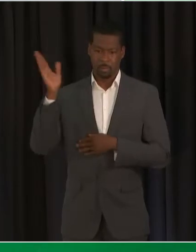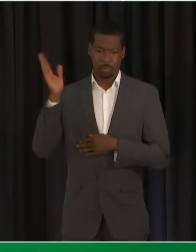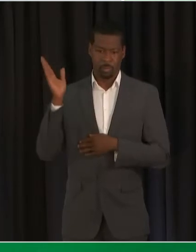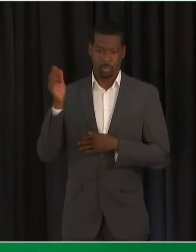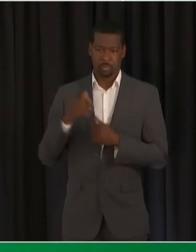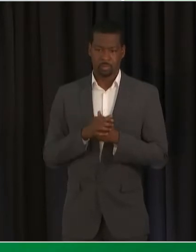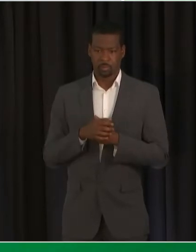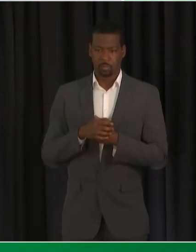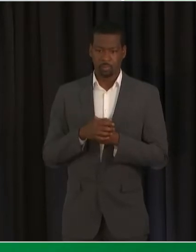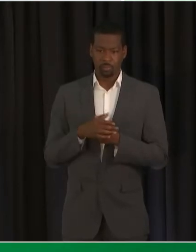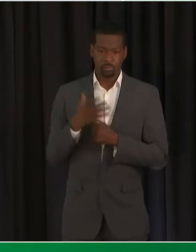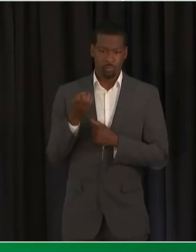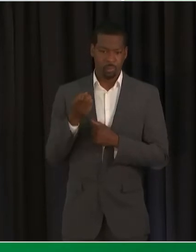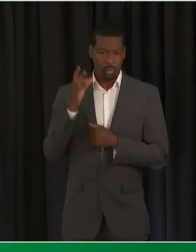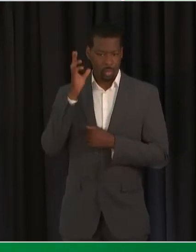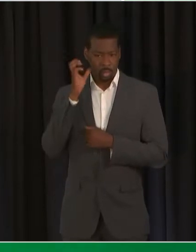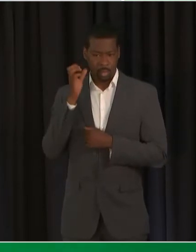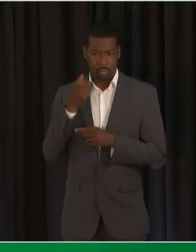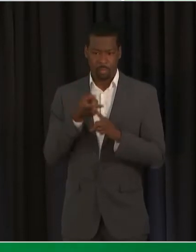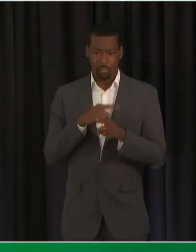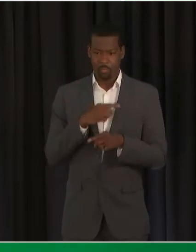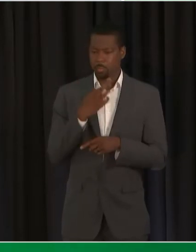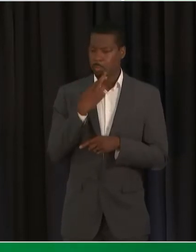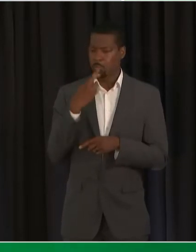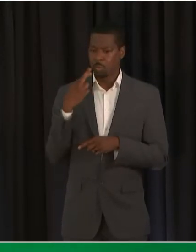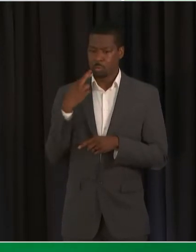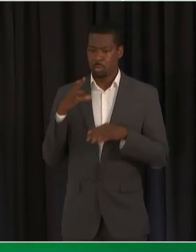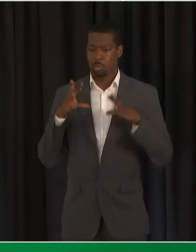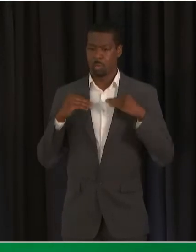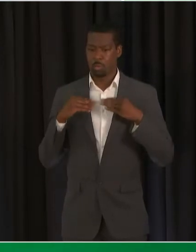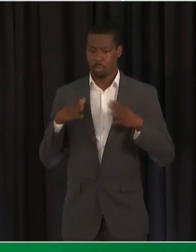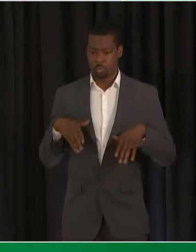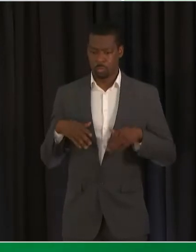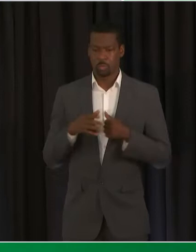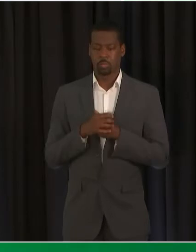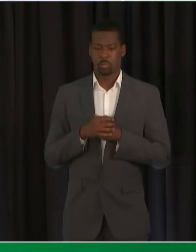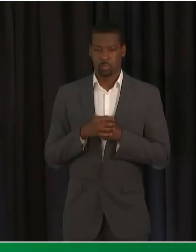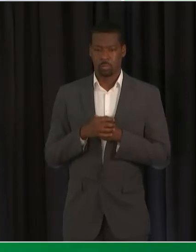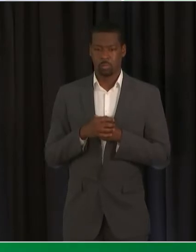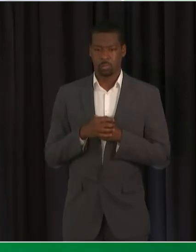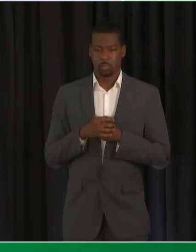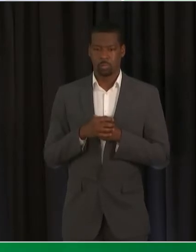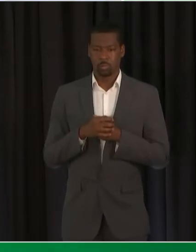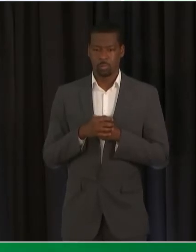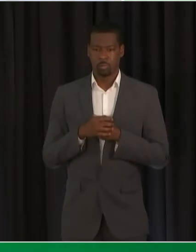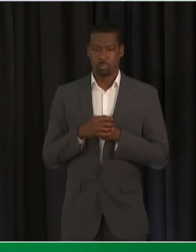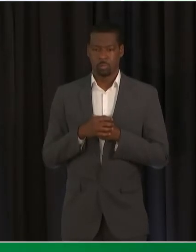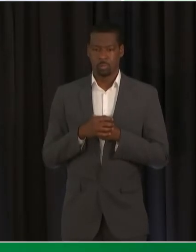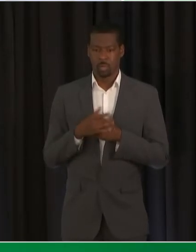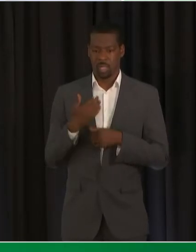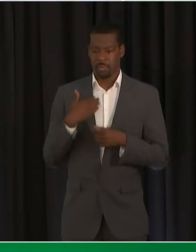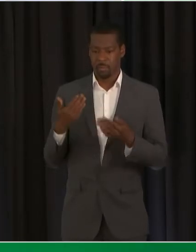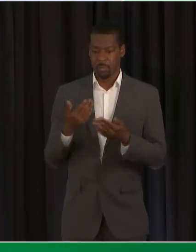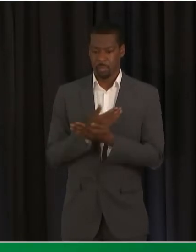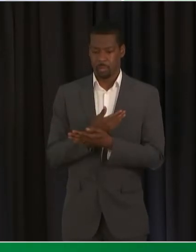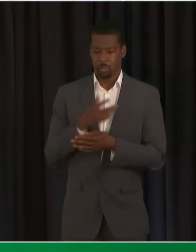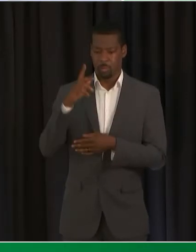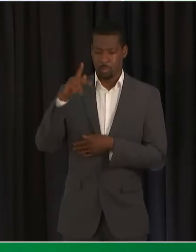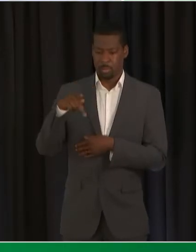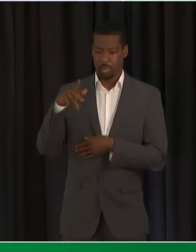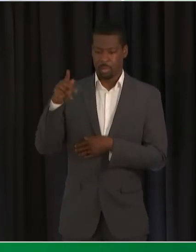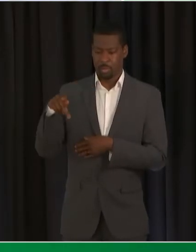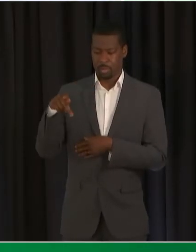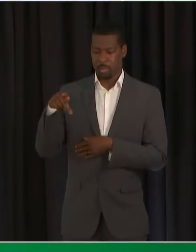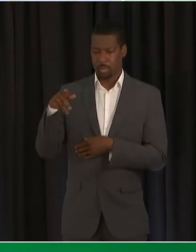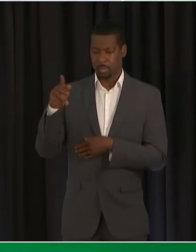presentation because we really want to hear from the restaurant owners. And so I'm going to begin actually with the new Paycheck